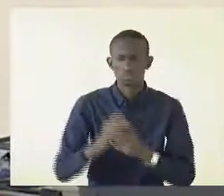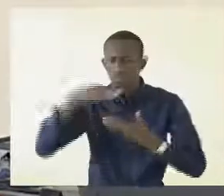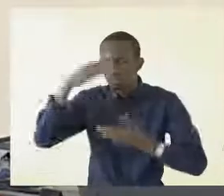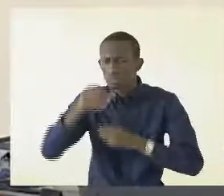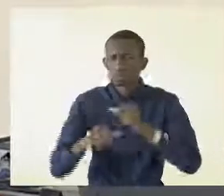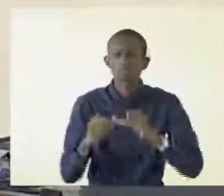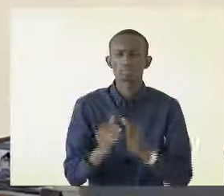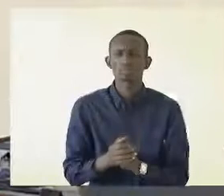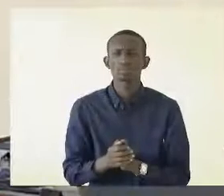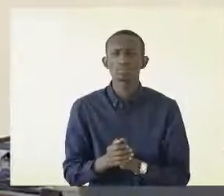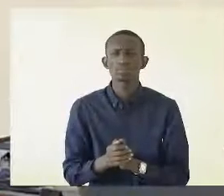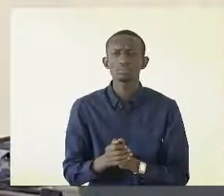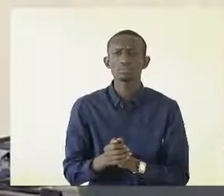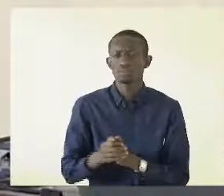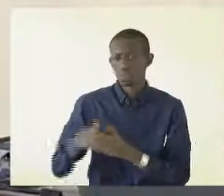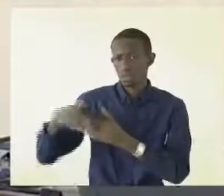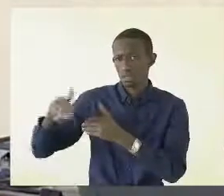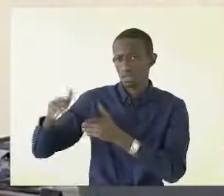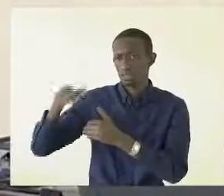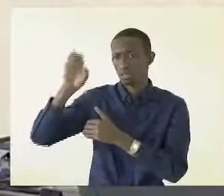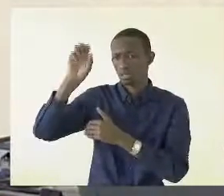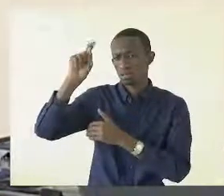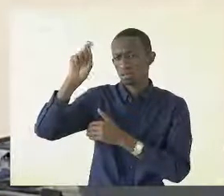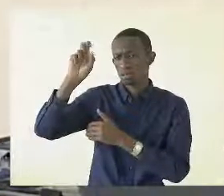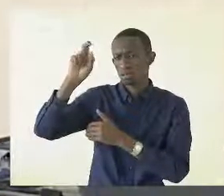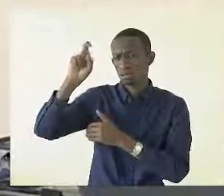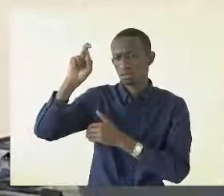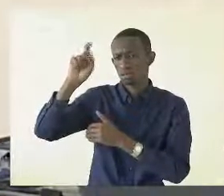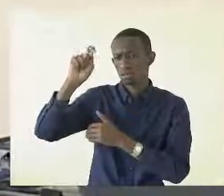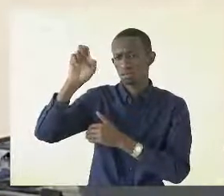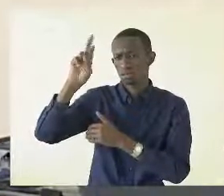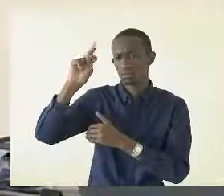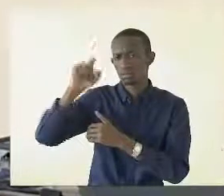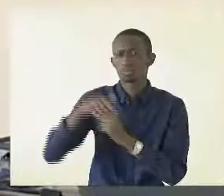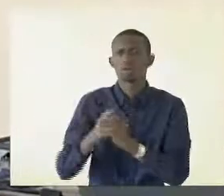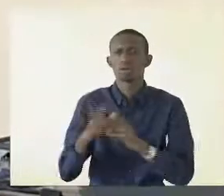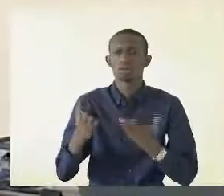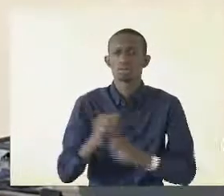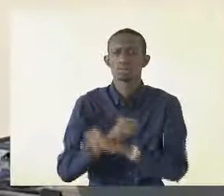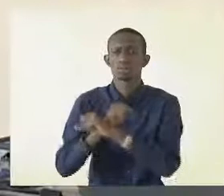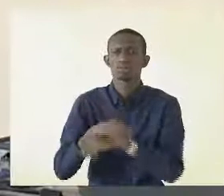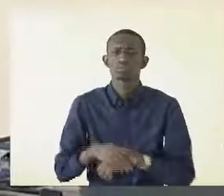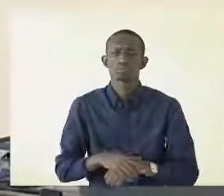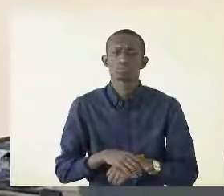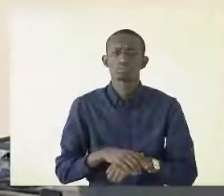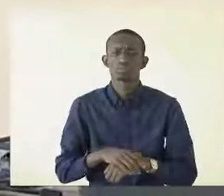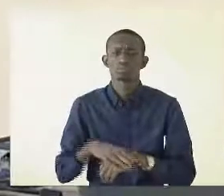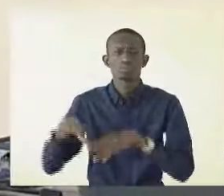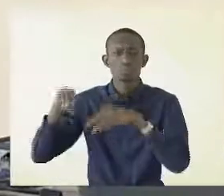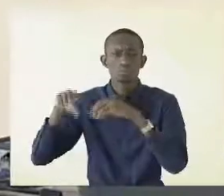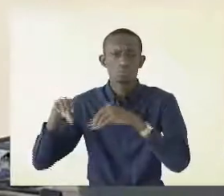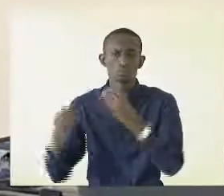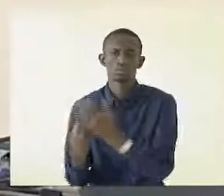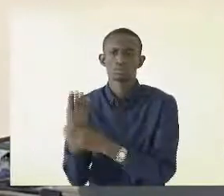plants. Remember, plants also need to be protected. They are part of environment. We need to protect